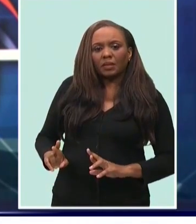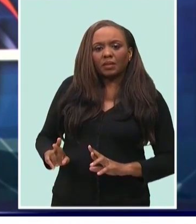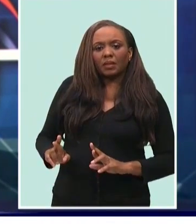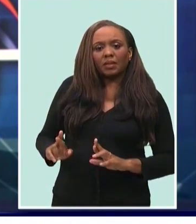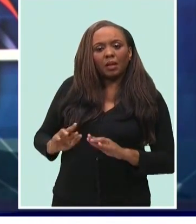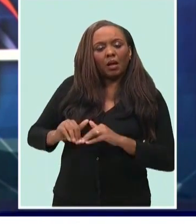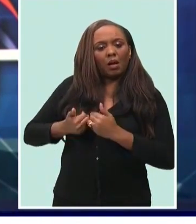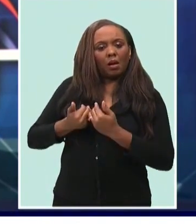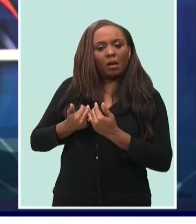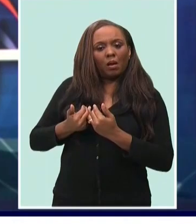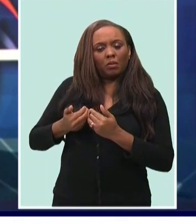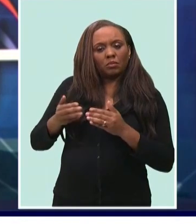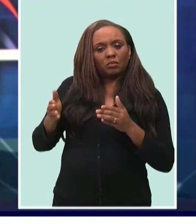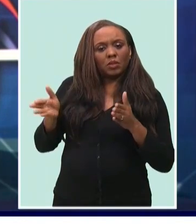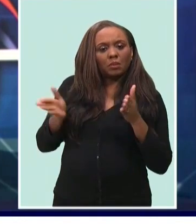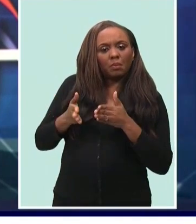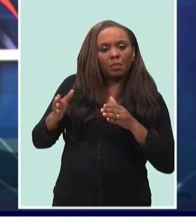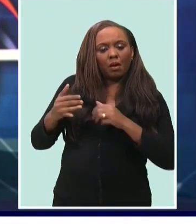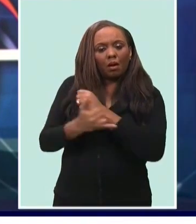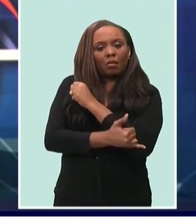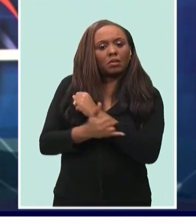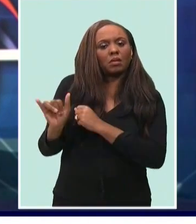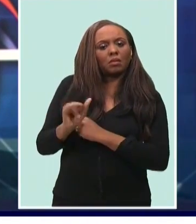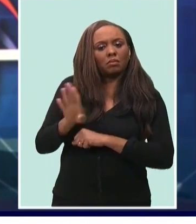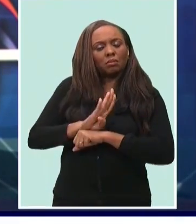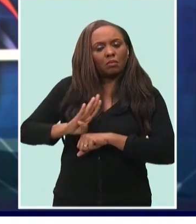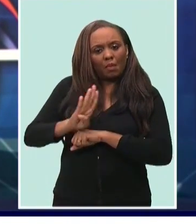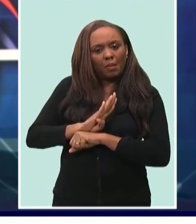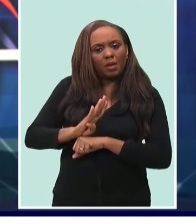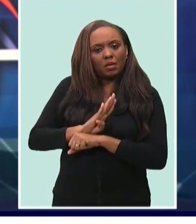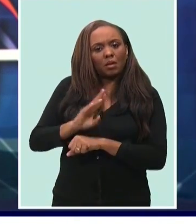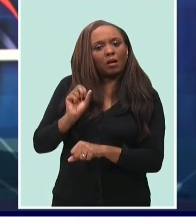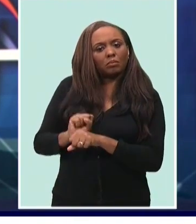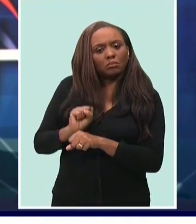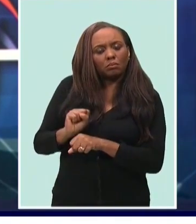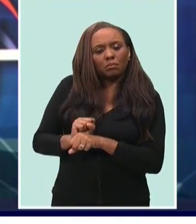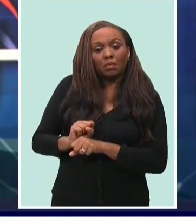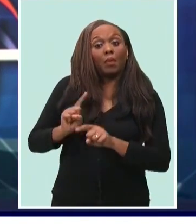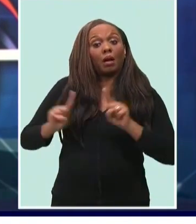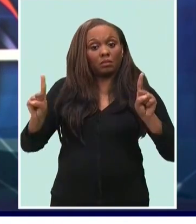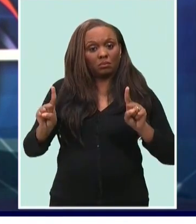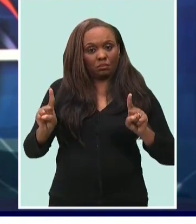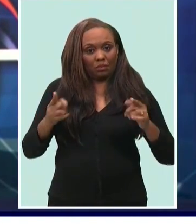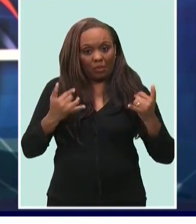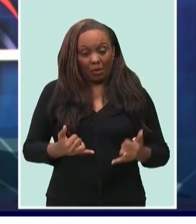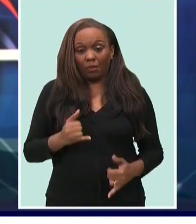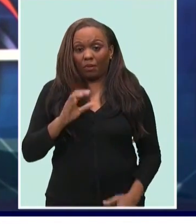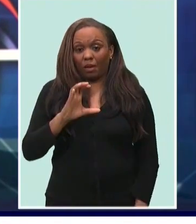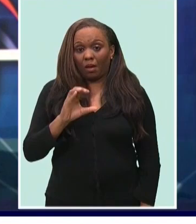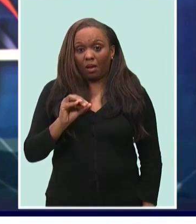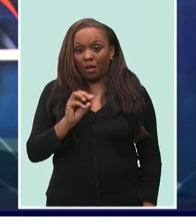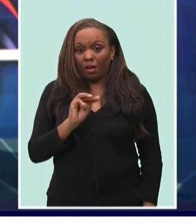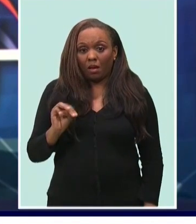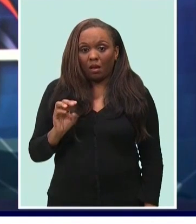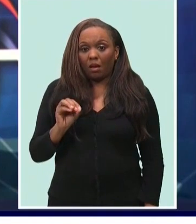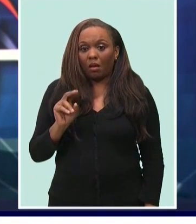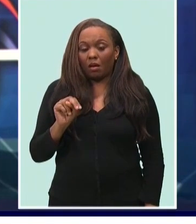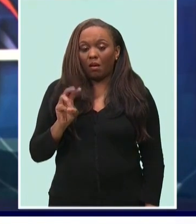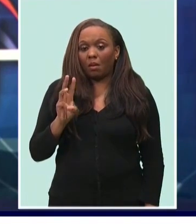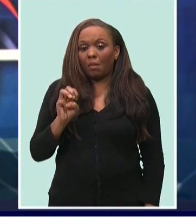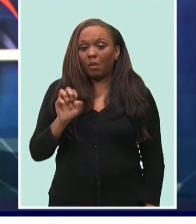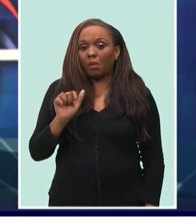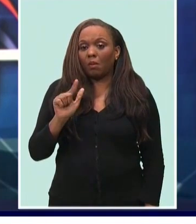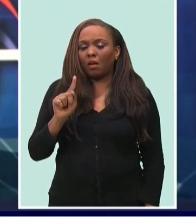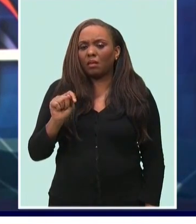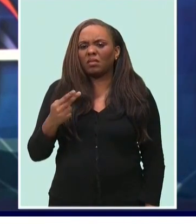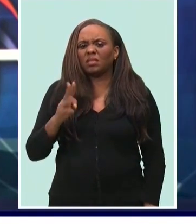the detriment of small countries like Barbados. But she thinks that the Commonwealth is well placed to, at the very least, speak out against it.